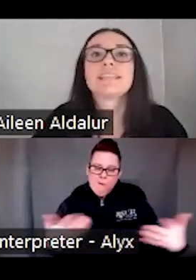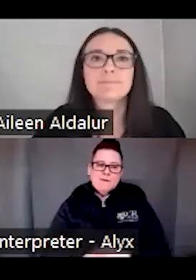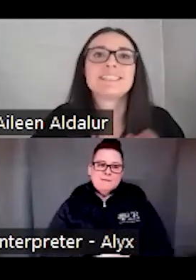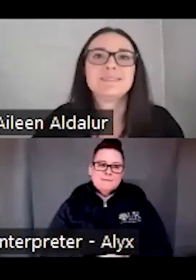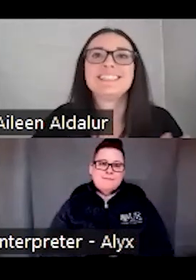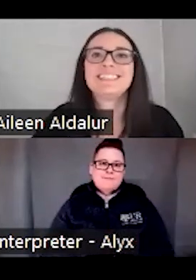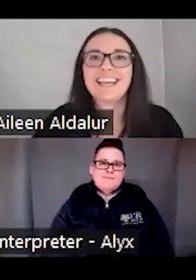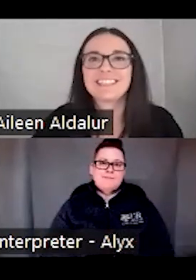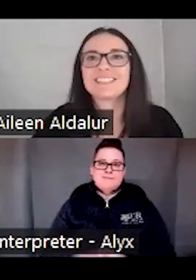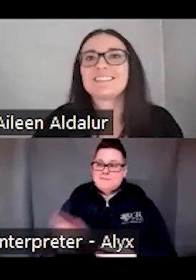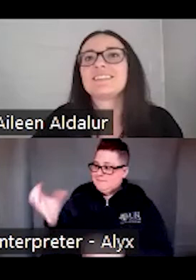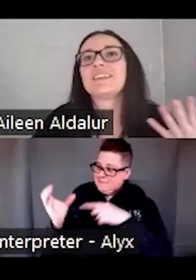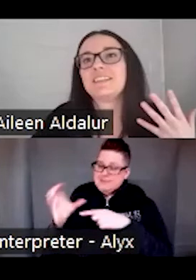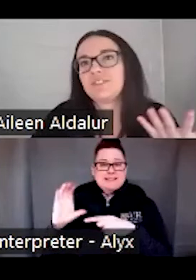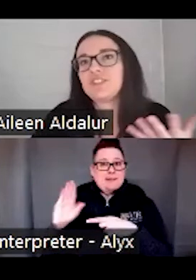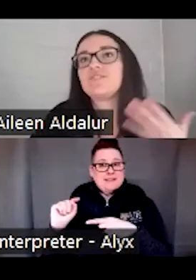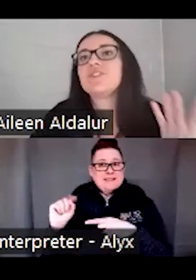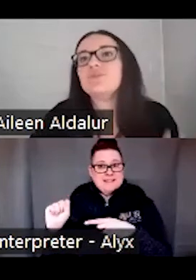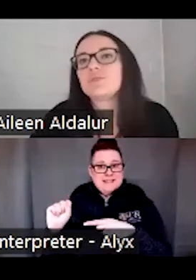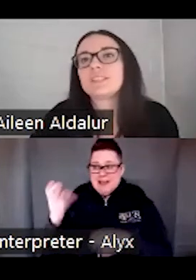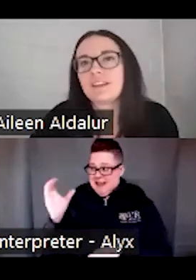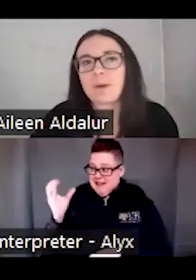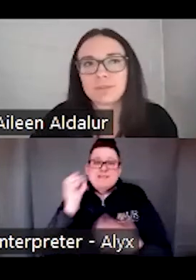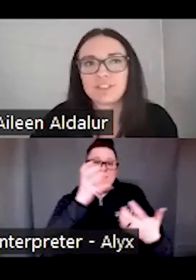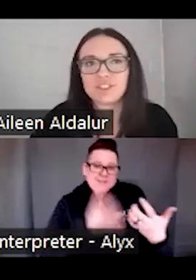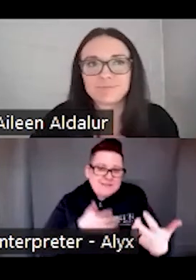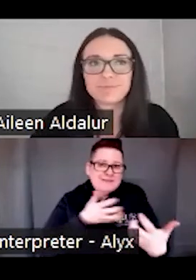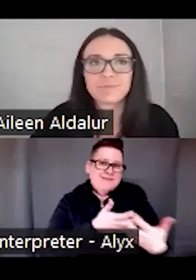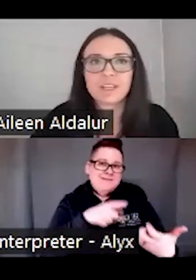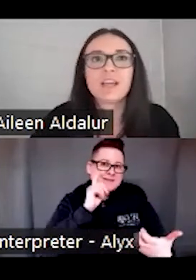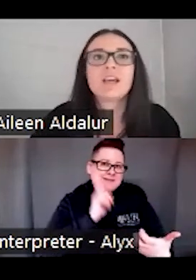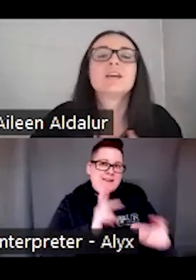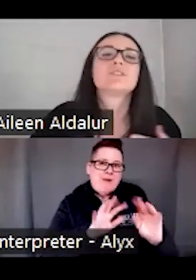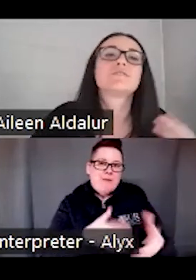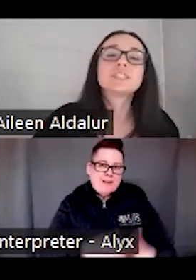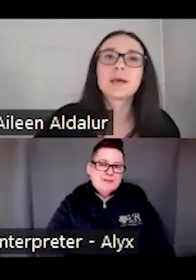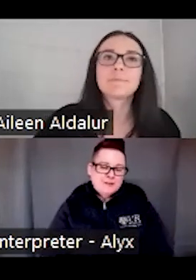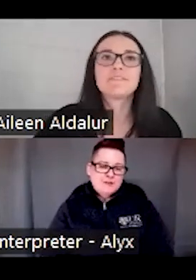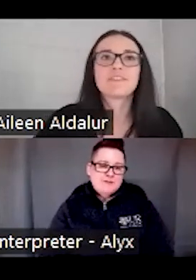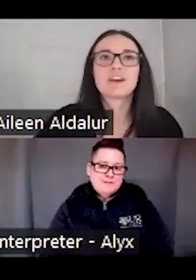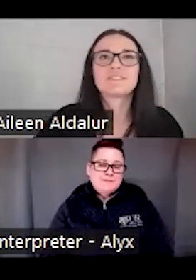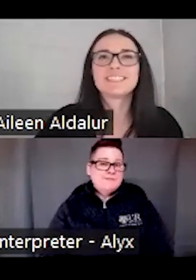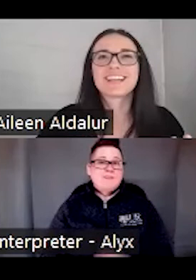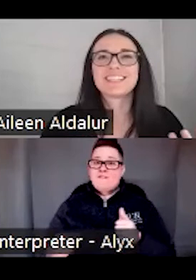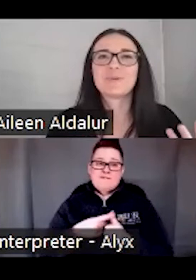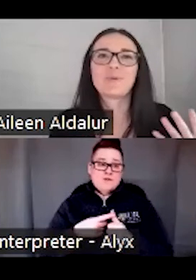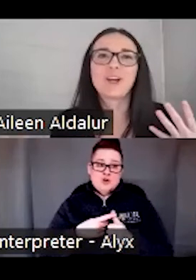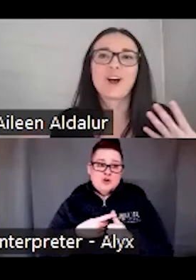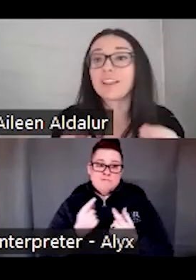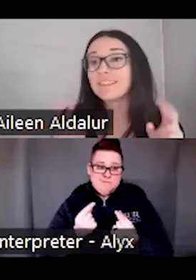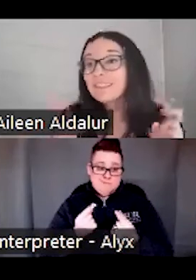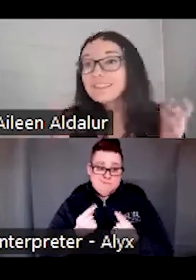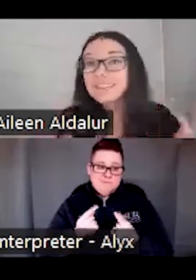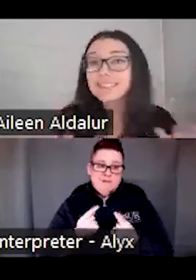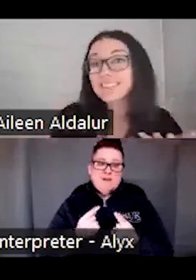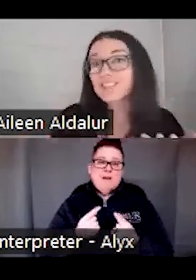to adapt CBT-TS, the intervention for use with the deaf population. So the first step involves conducting what we